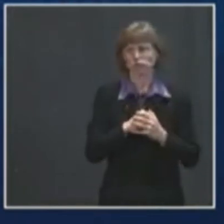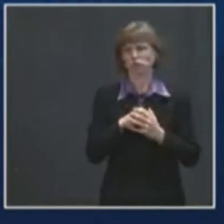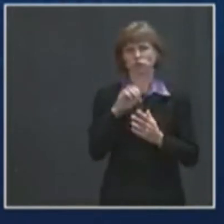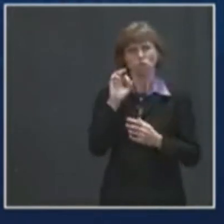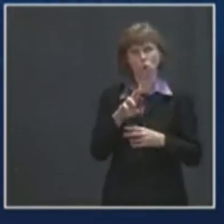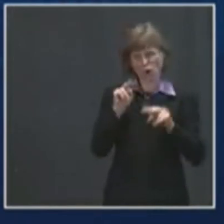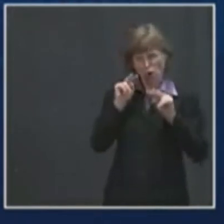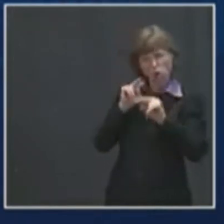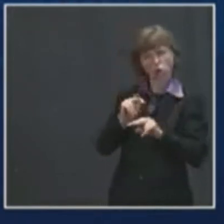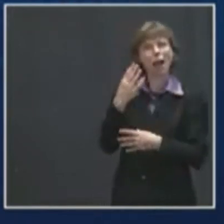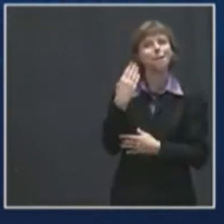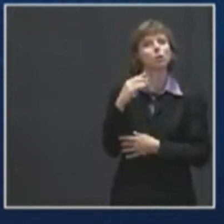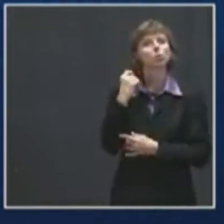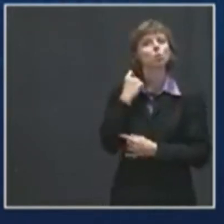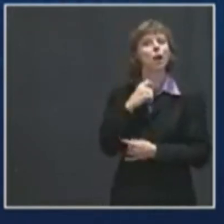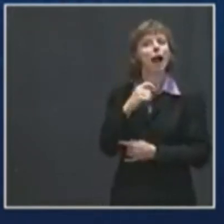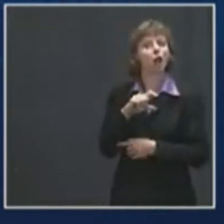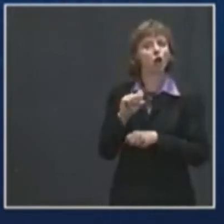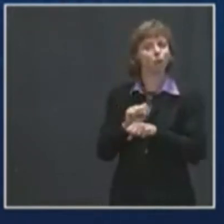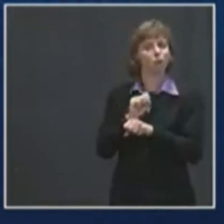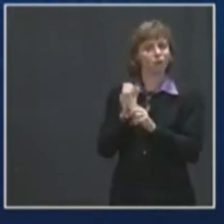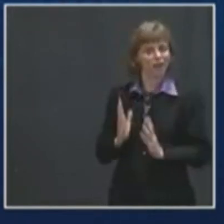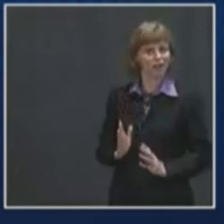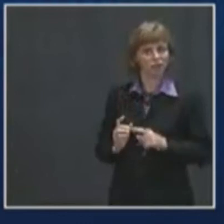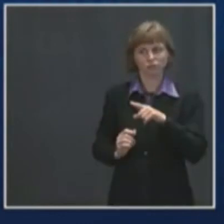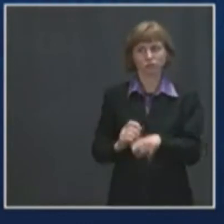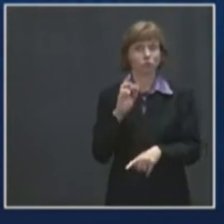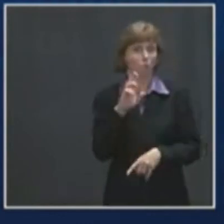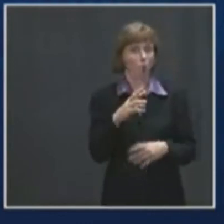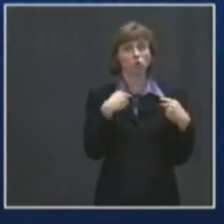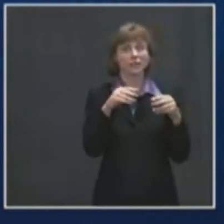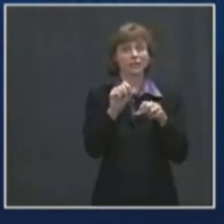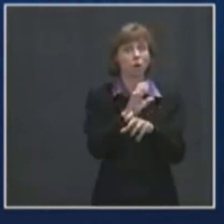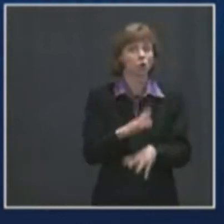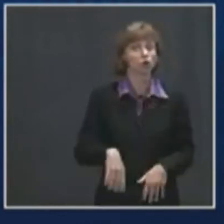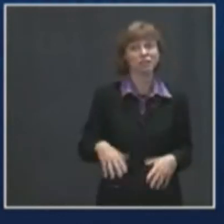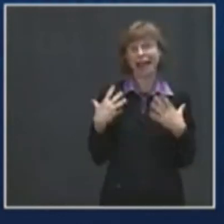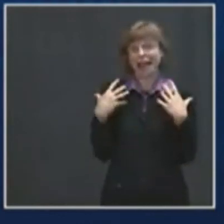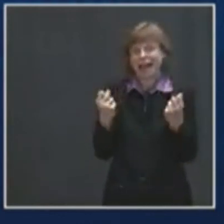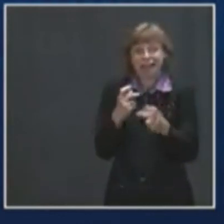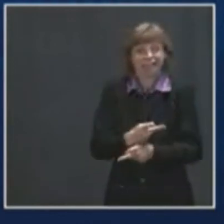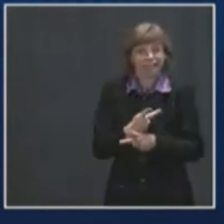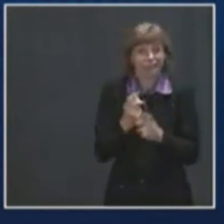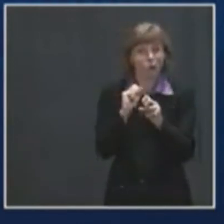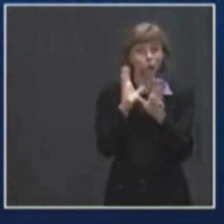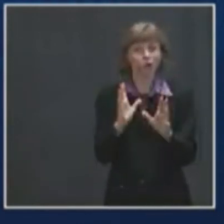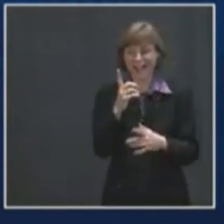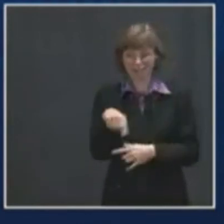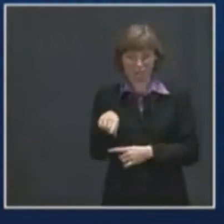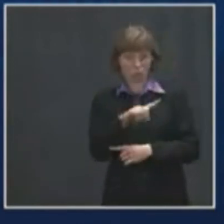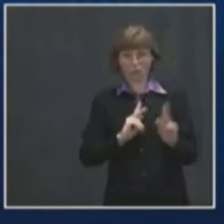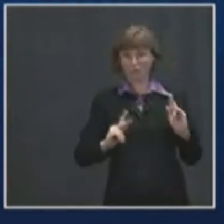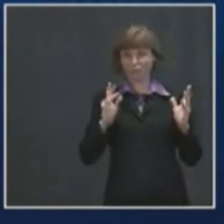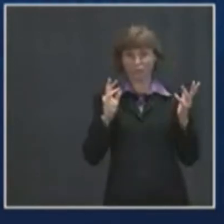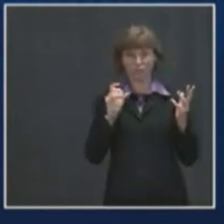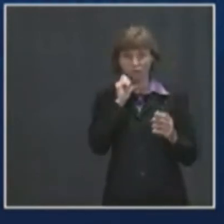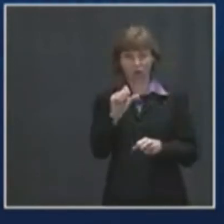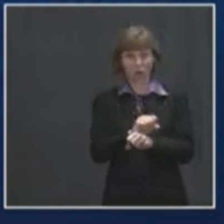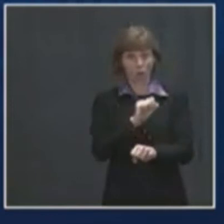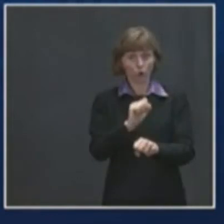blue-collar professions, if you look at retail workers, healthcare workers, if those folks are unemployed, they can